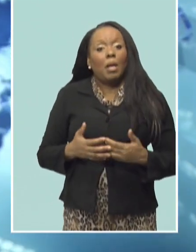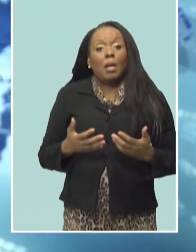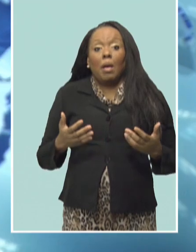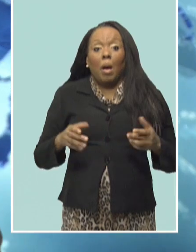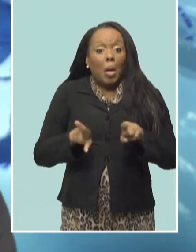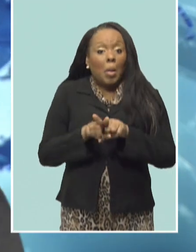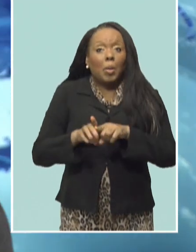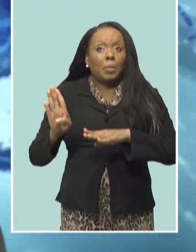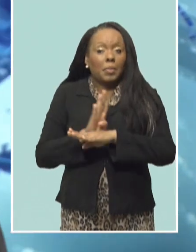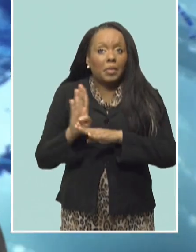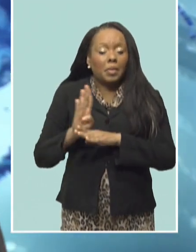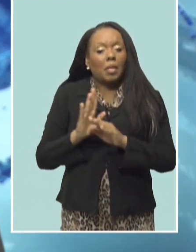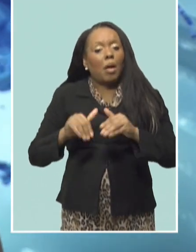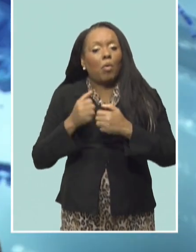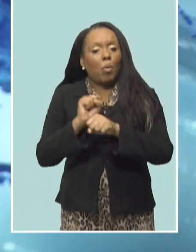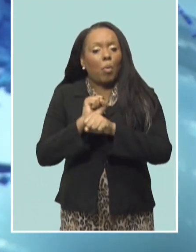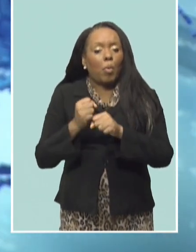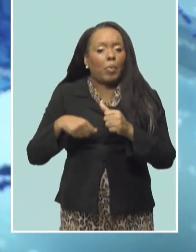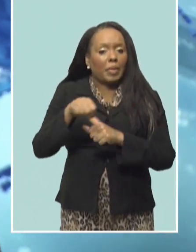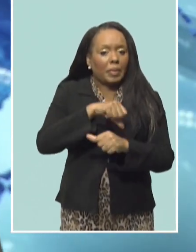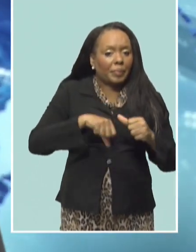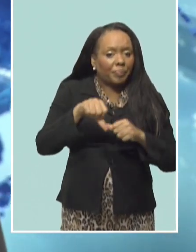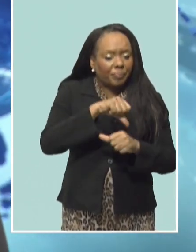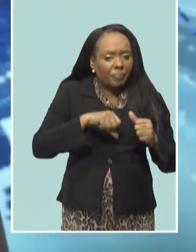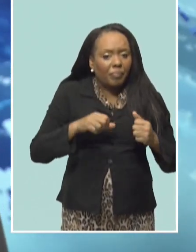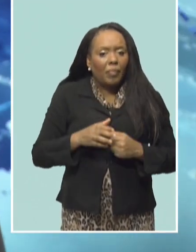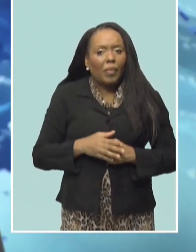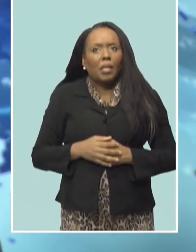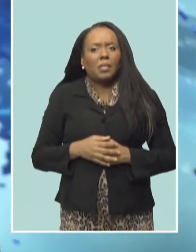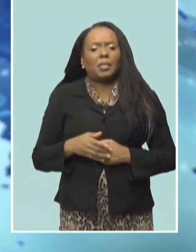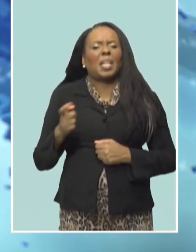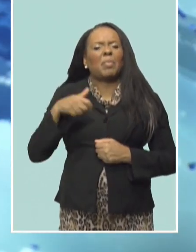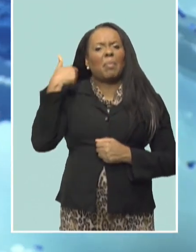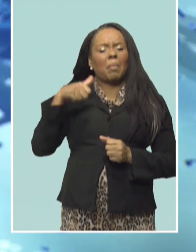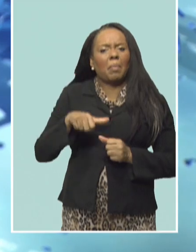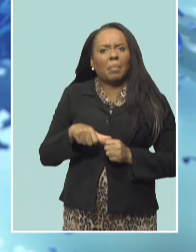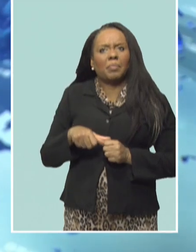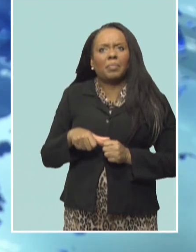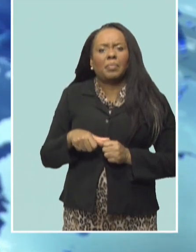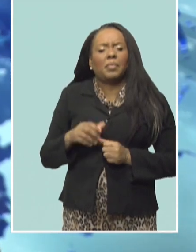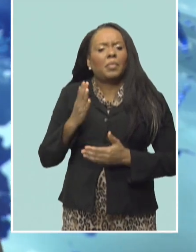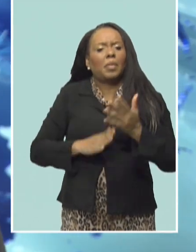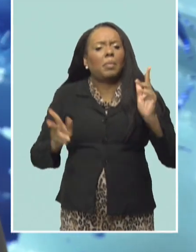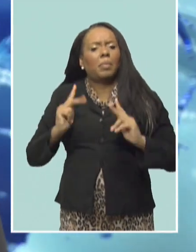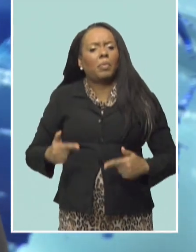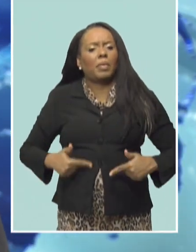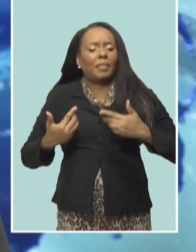of how we work with each other. You know, I always go back to many of us who live, especially in rural